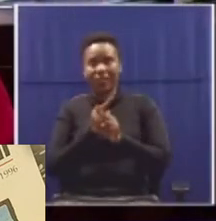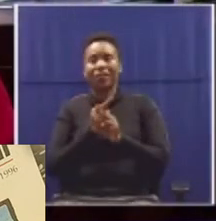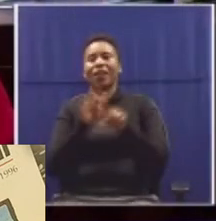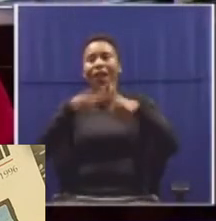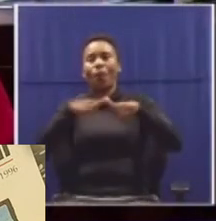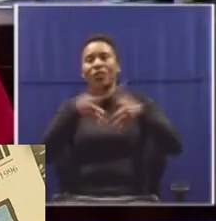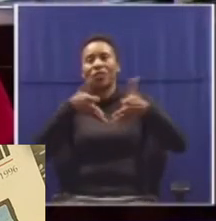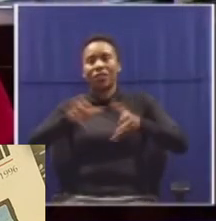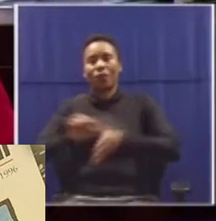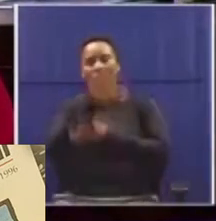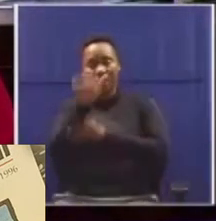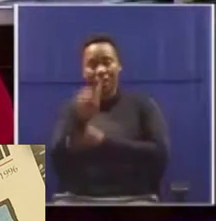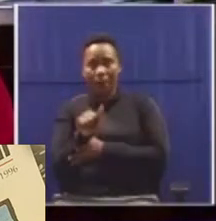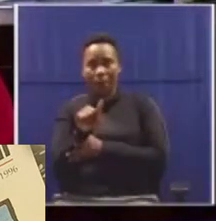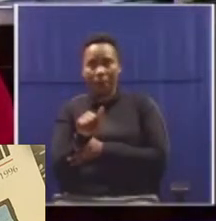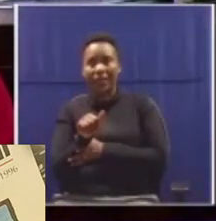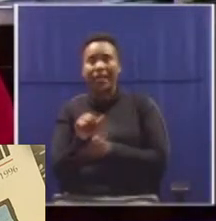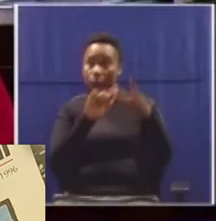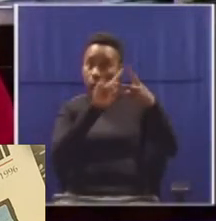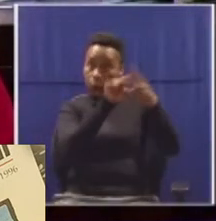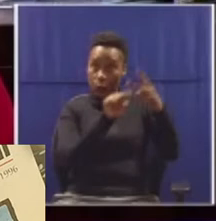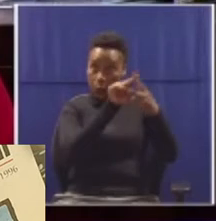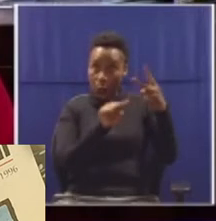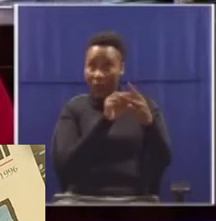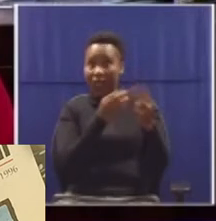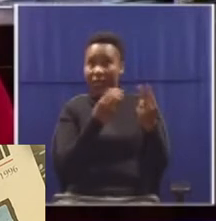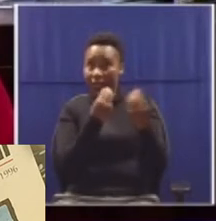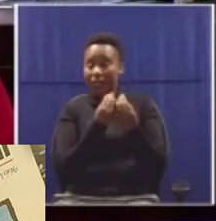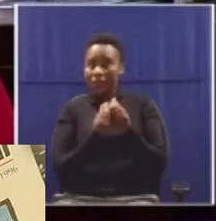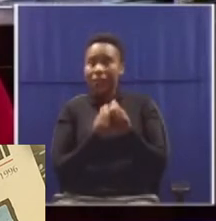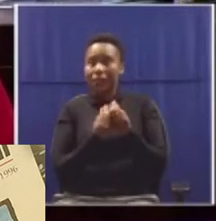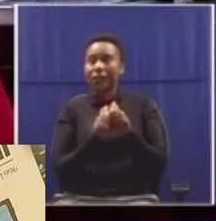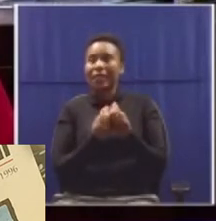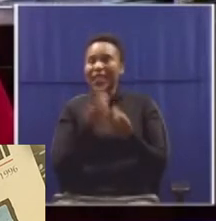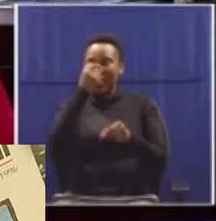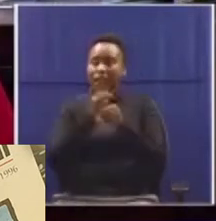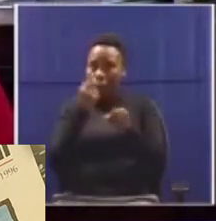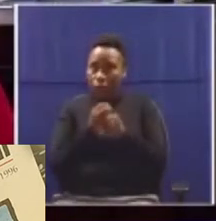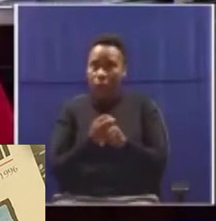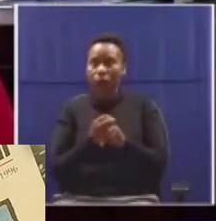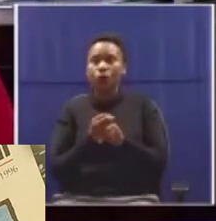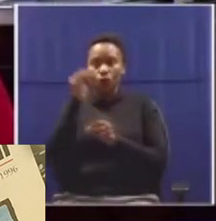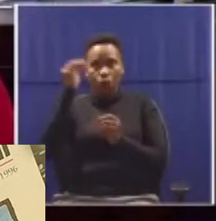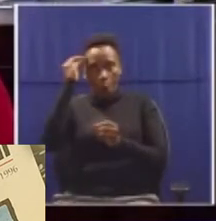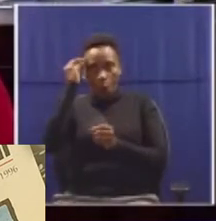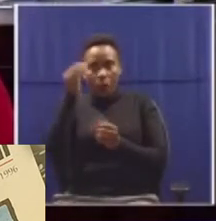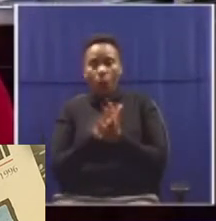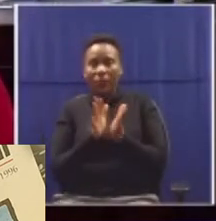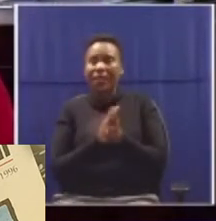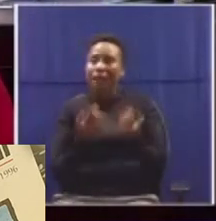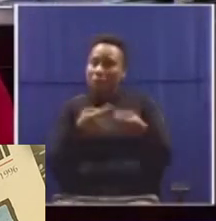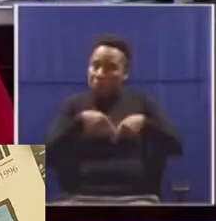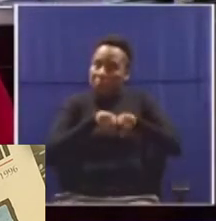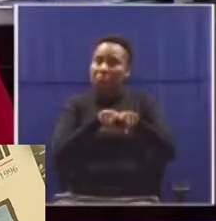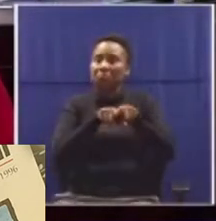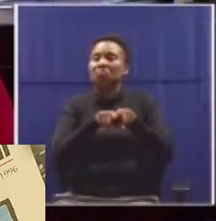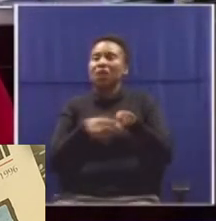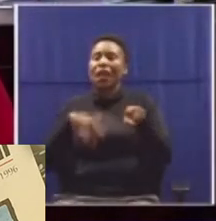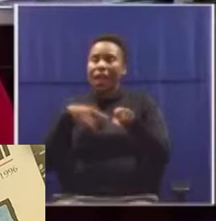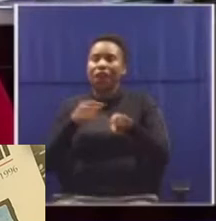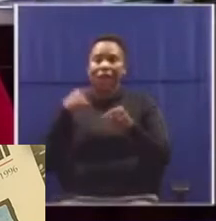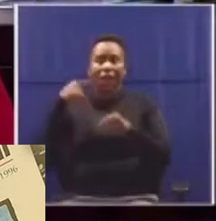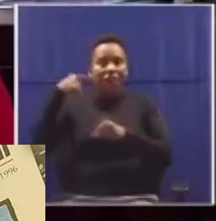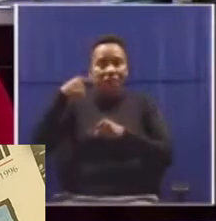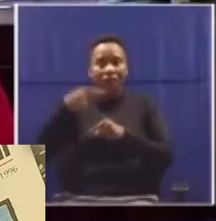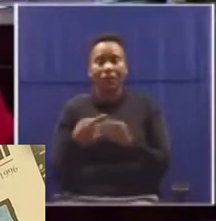should take place almost every aspect in our lives in this country the Constitution ought to be reviewed